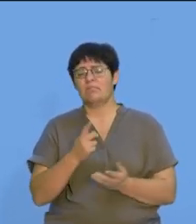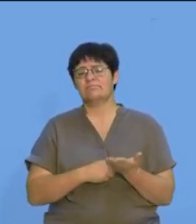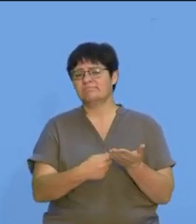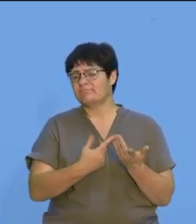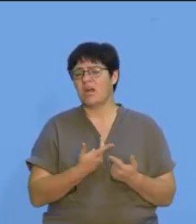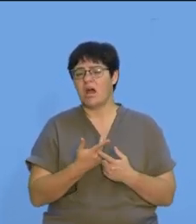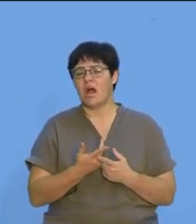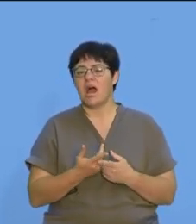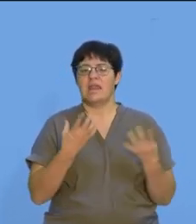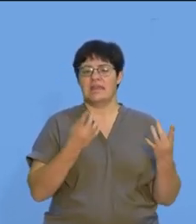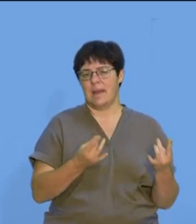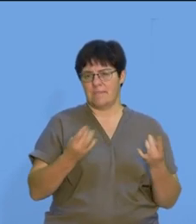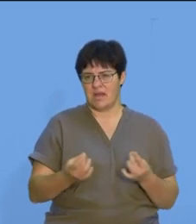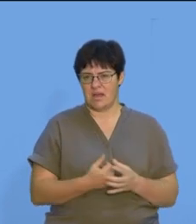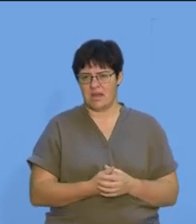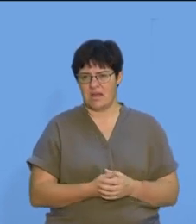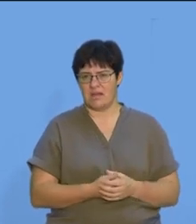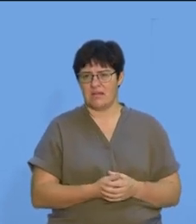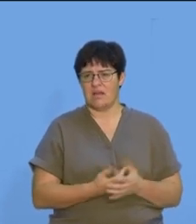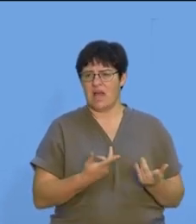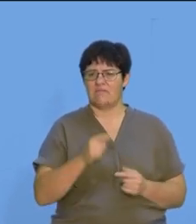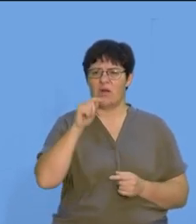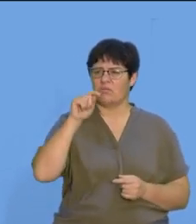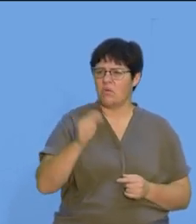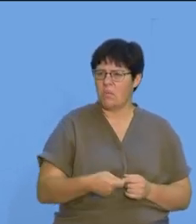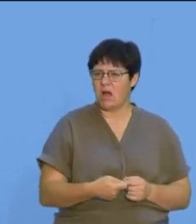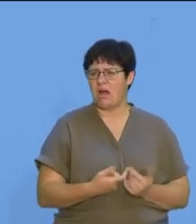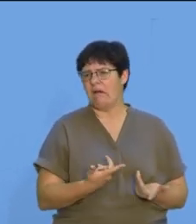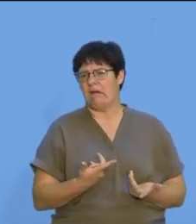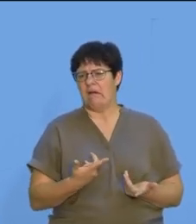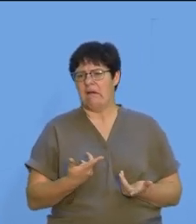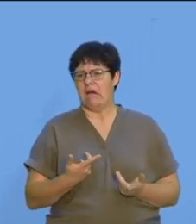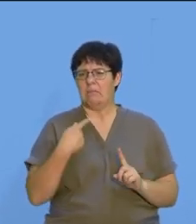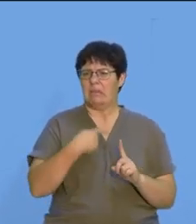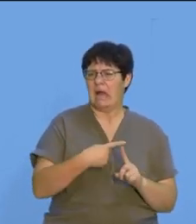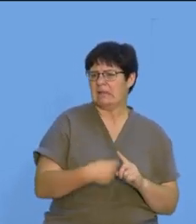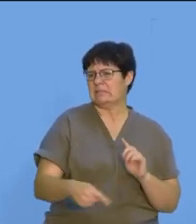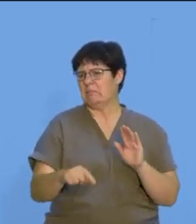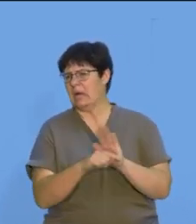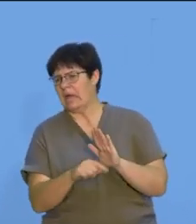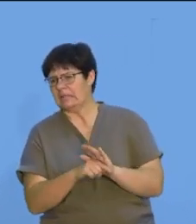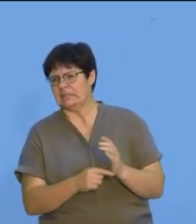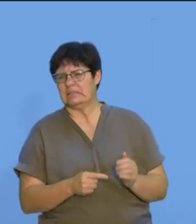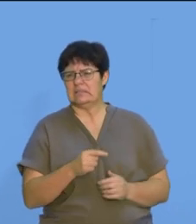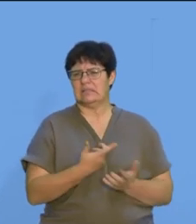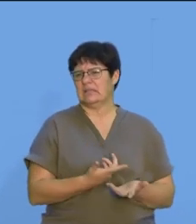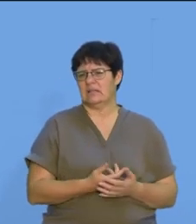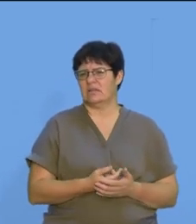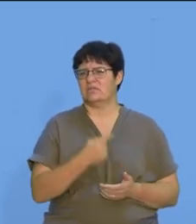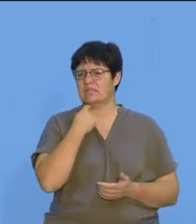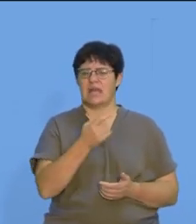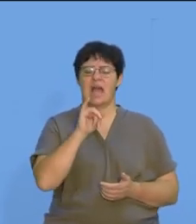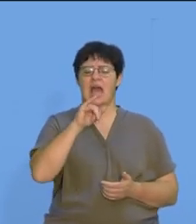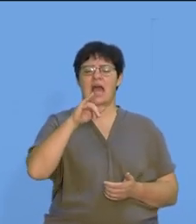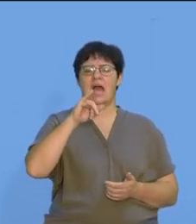we can talk about numbers. There can be parentheses, dashes, commas, pluses, and minus. For argument's sake, we can talk